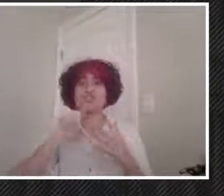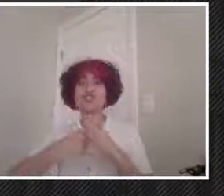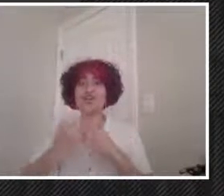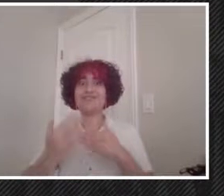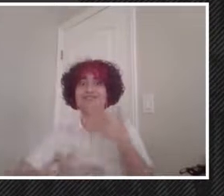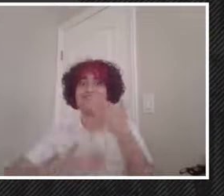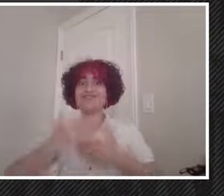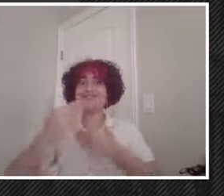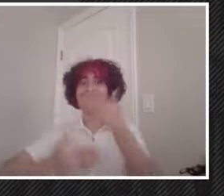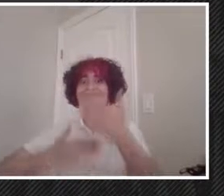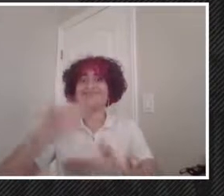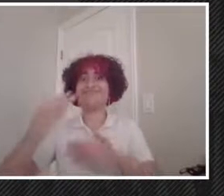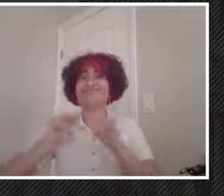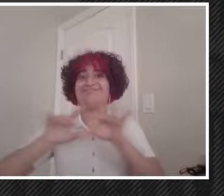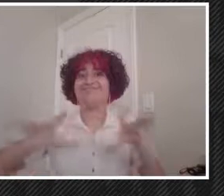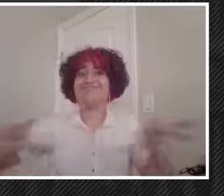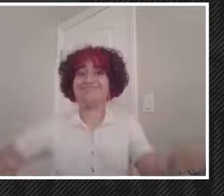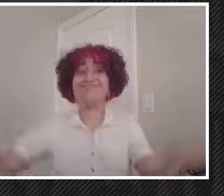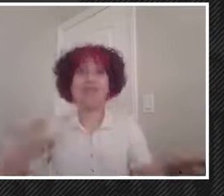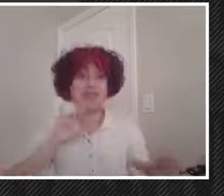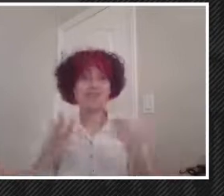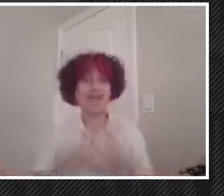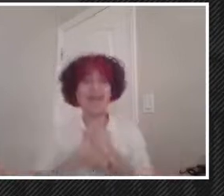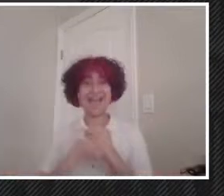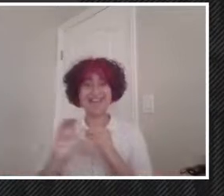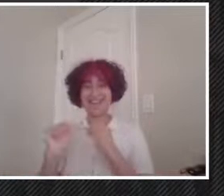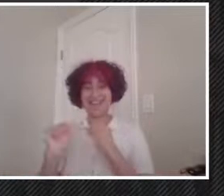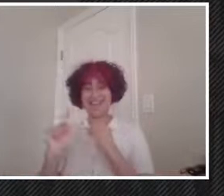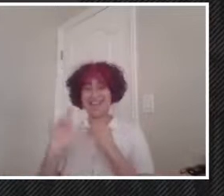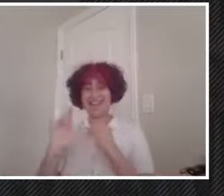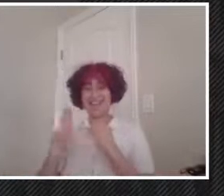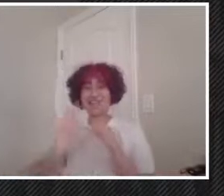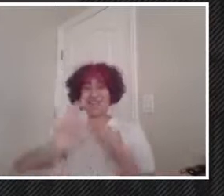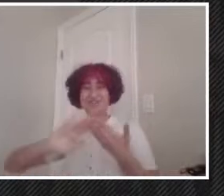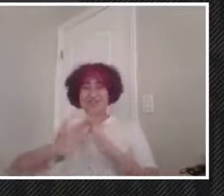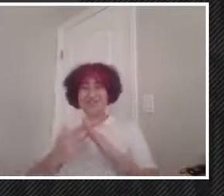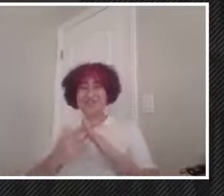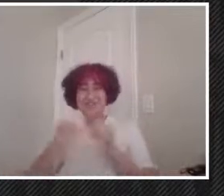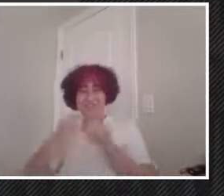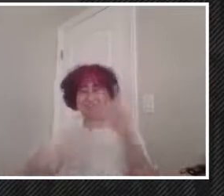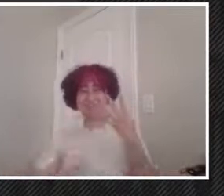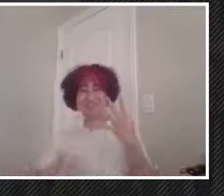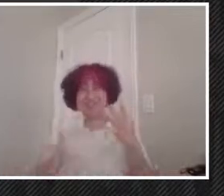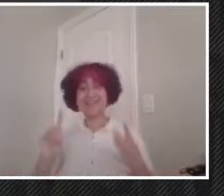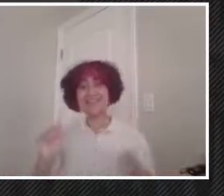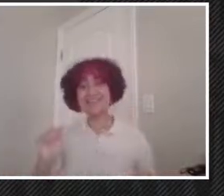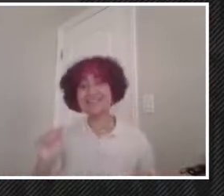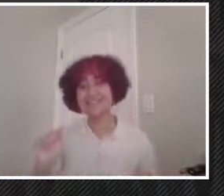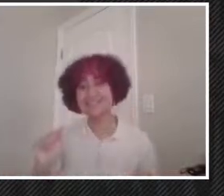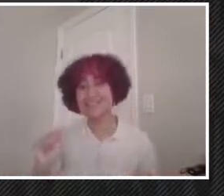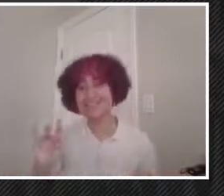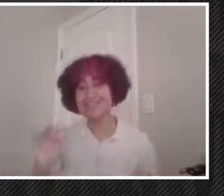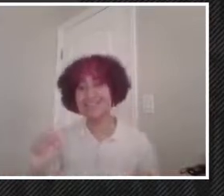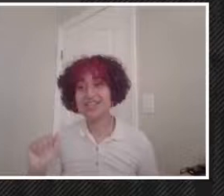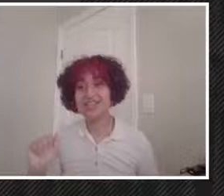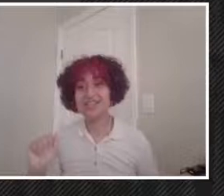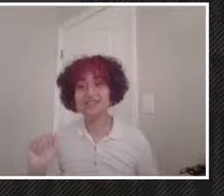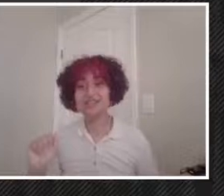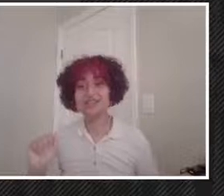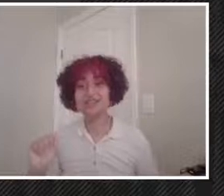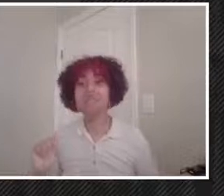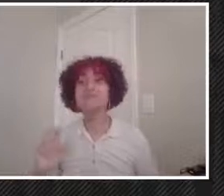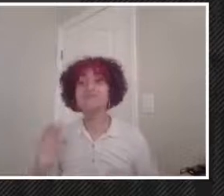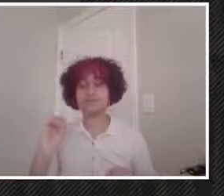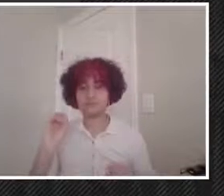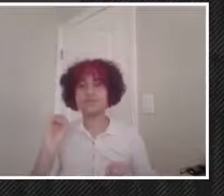Well, let's add ACLU to that list. And I see Dashika wanted to jump in. Go ahead, Dashika. But no, I think Lee